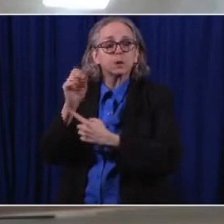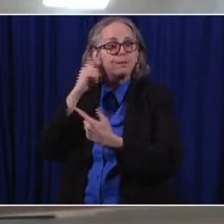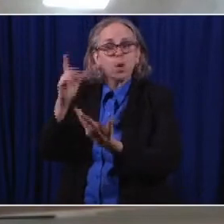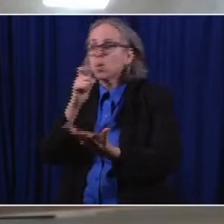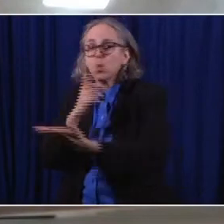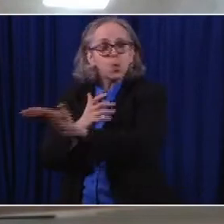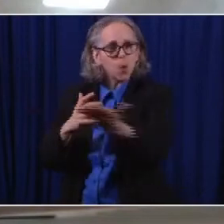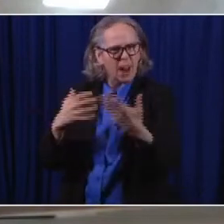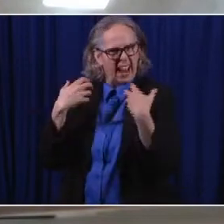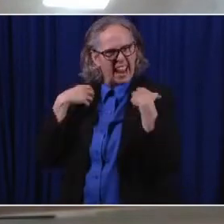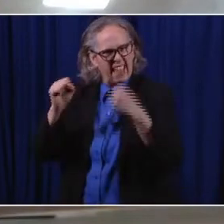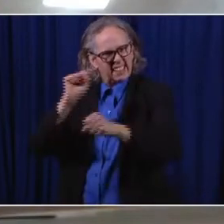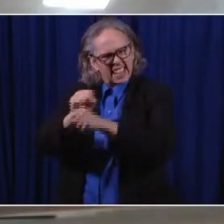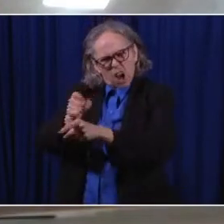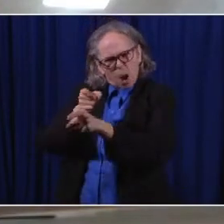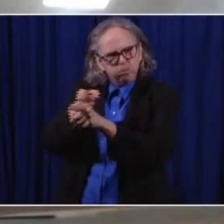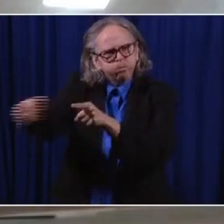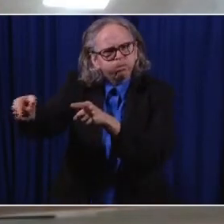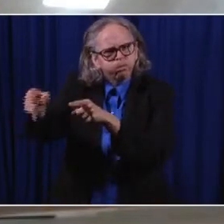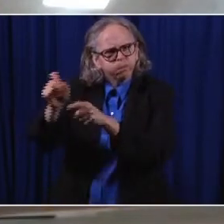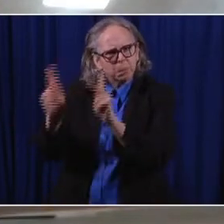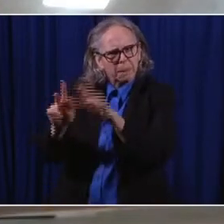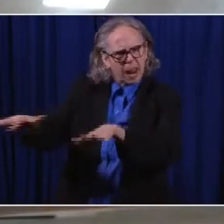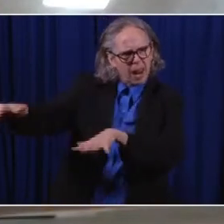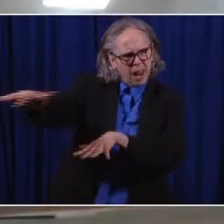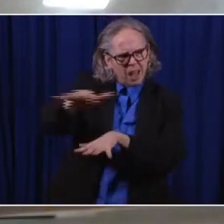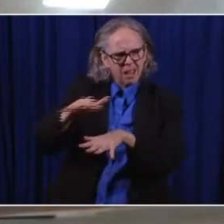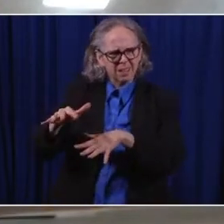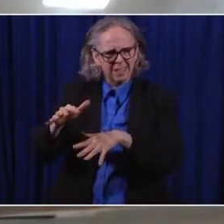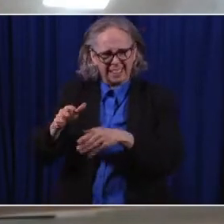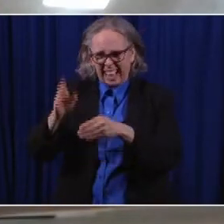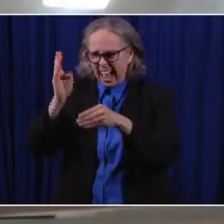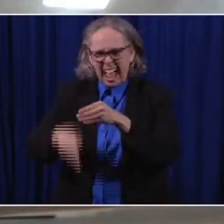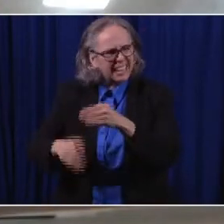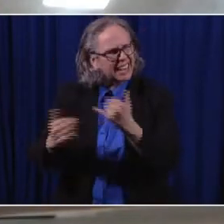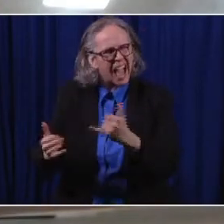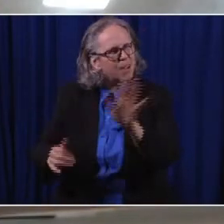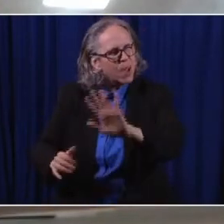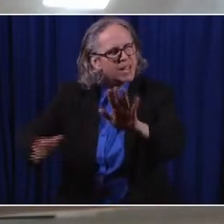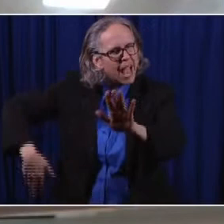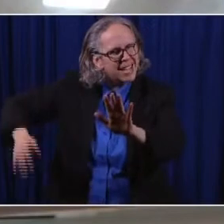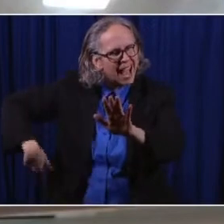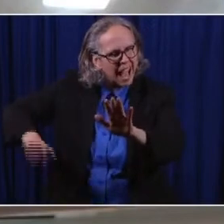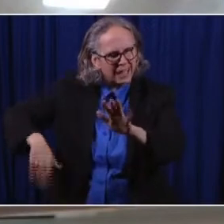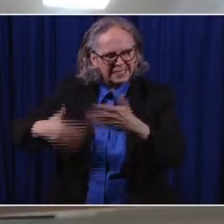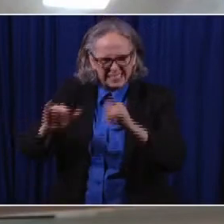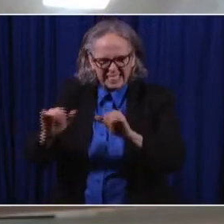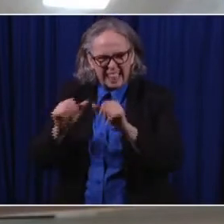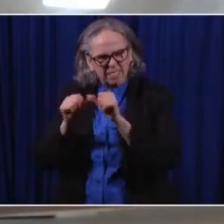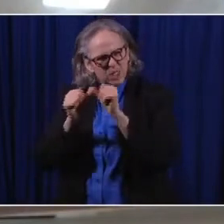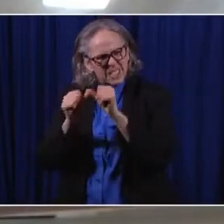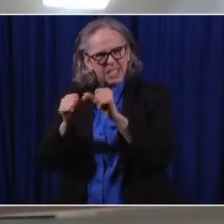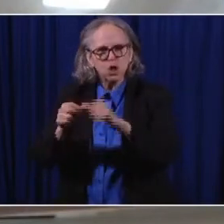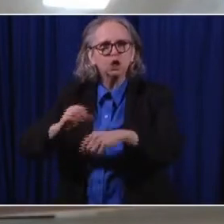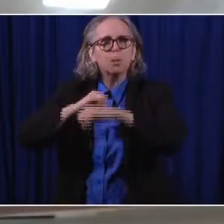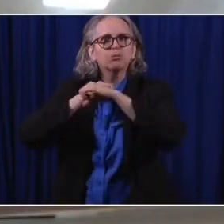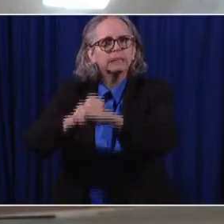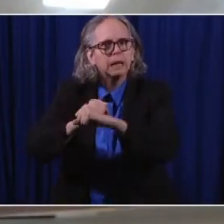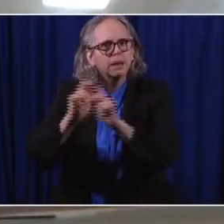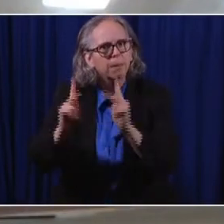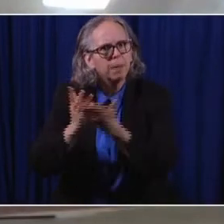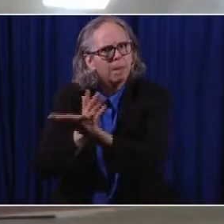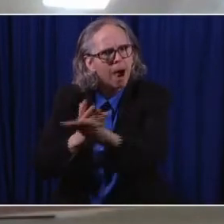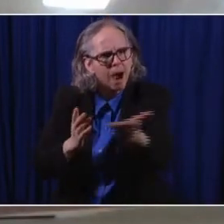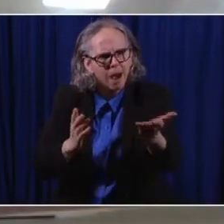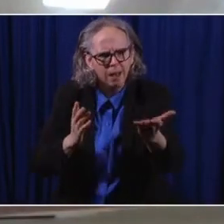the end yet. It's only the beginning of the end. And we need to continue to protect our healthcare givers. We need to continue to protect the people in our community. So